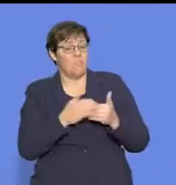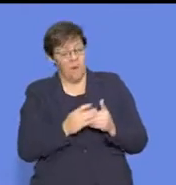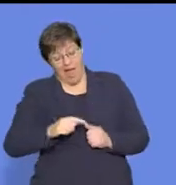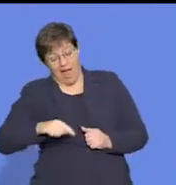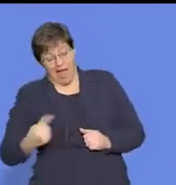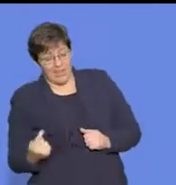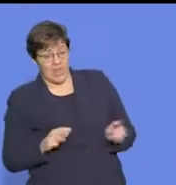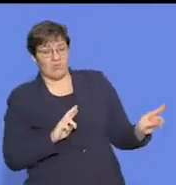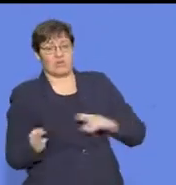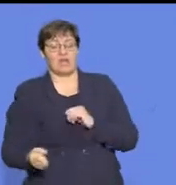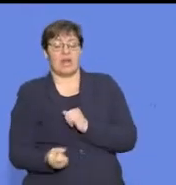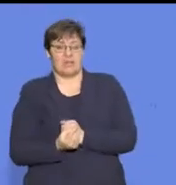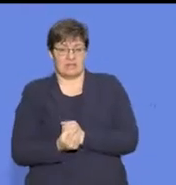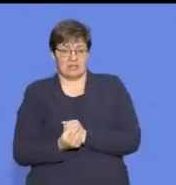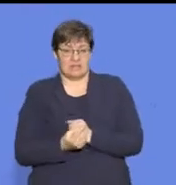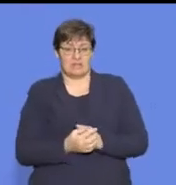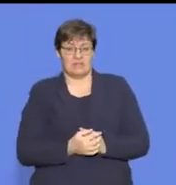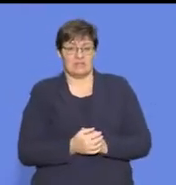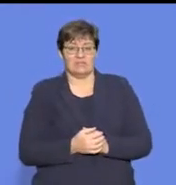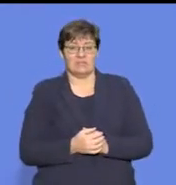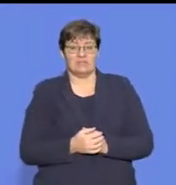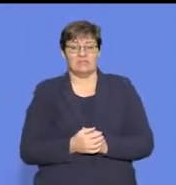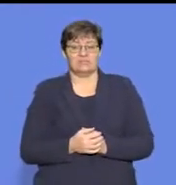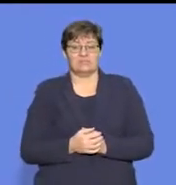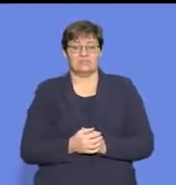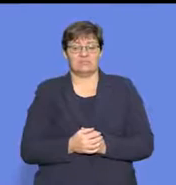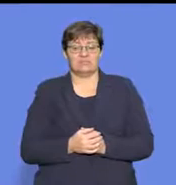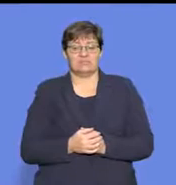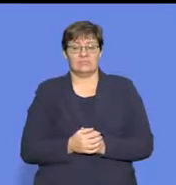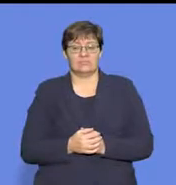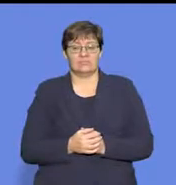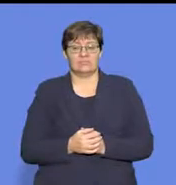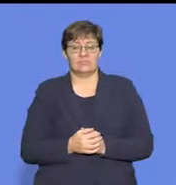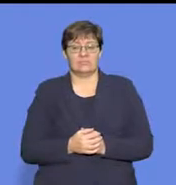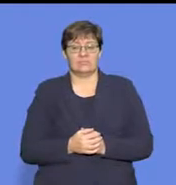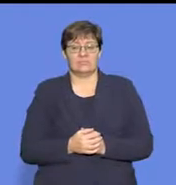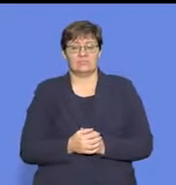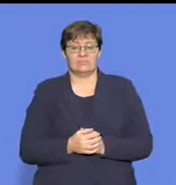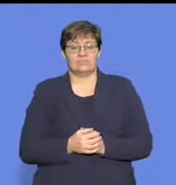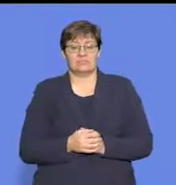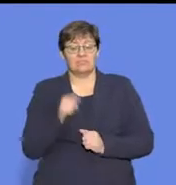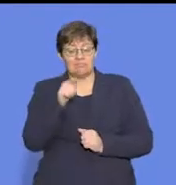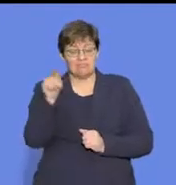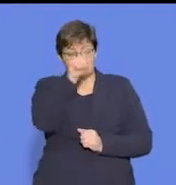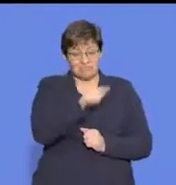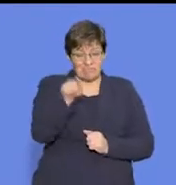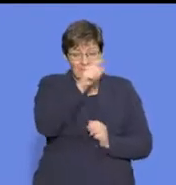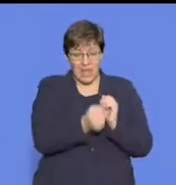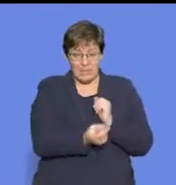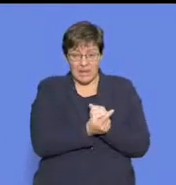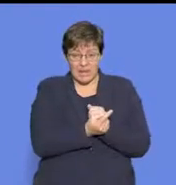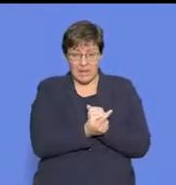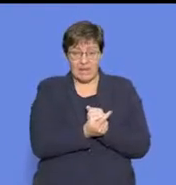of another reaction taking place. And I'm just going to change the color of my pen so you can see. What's happening